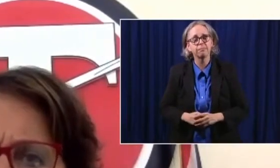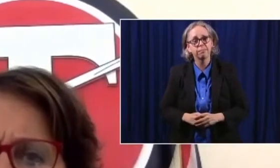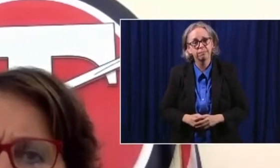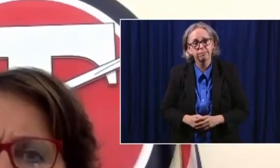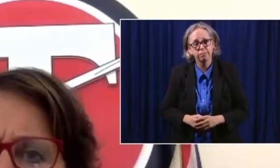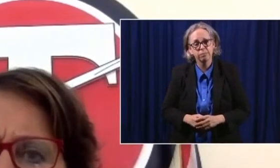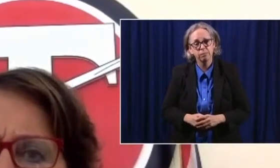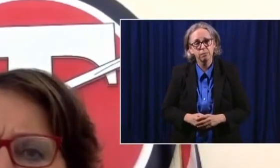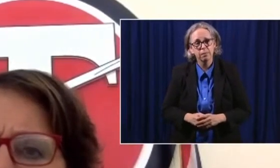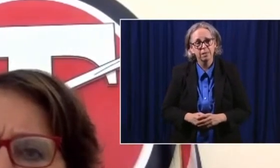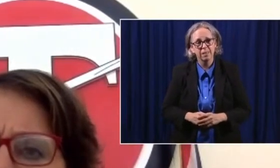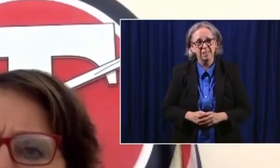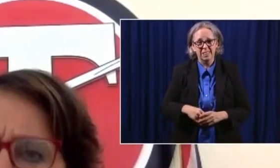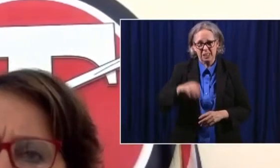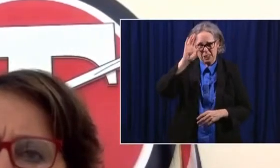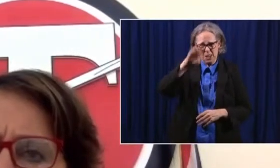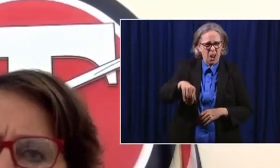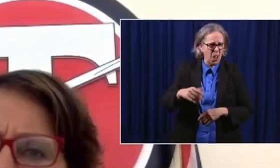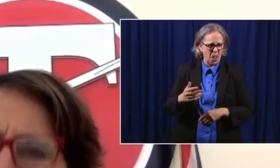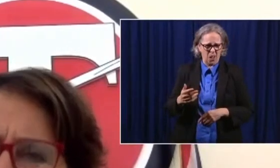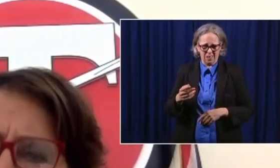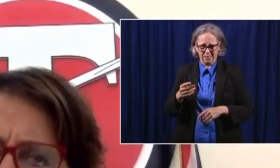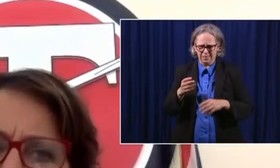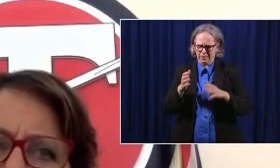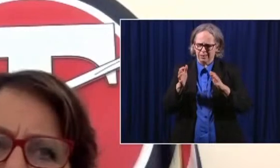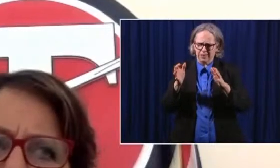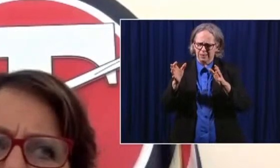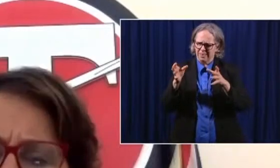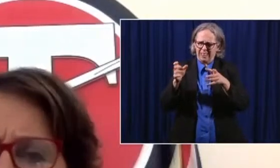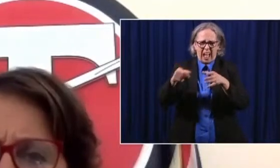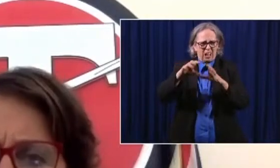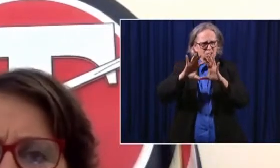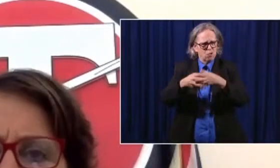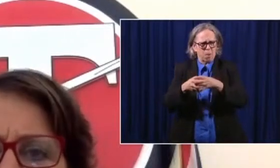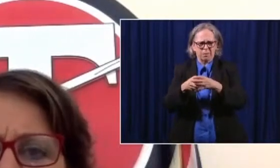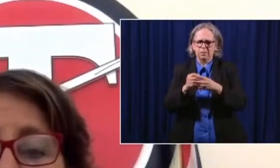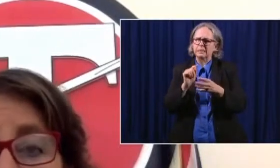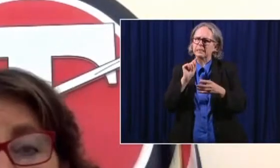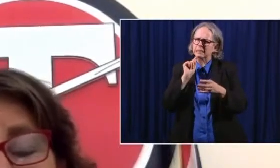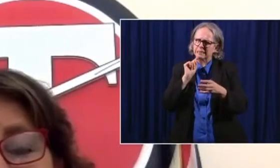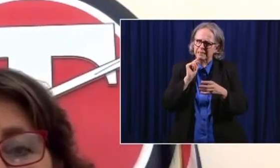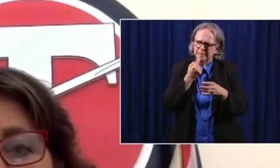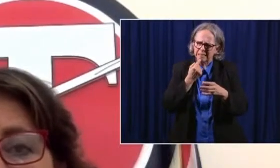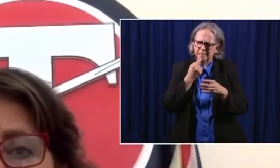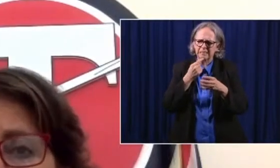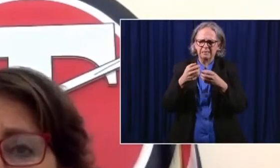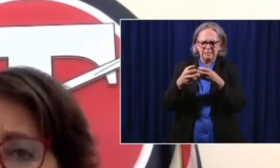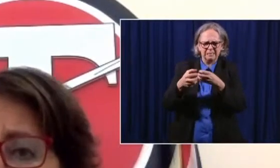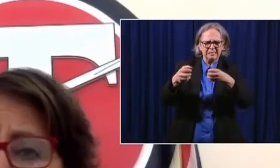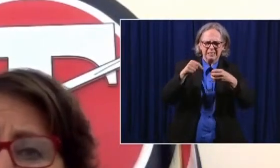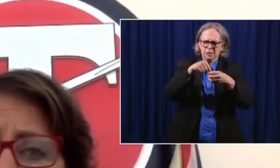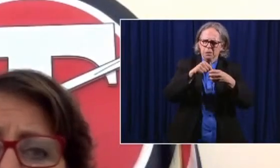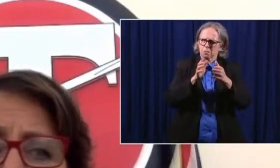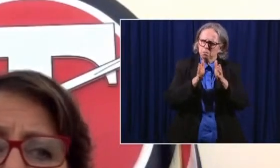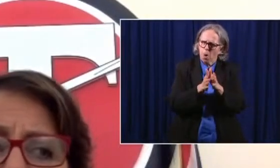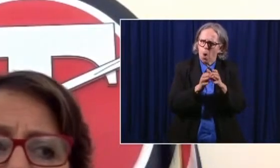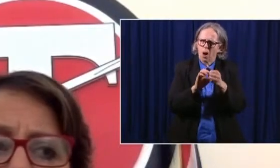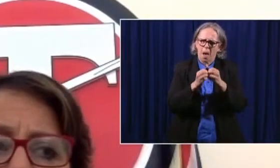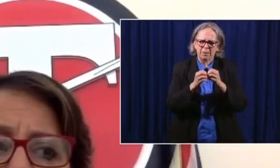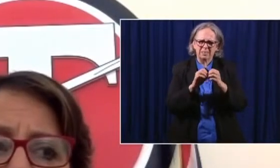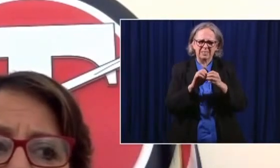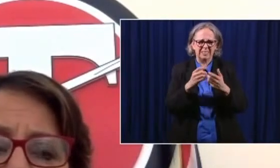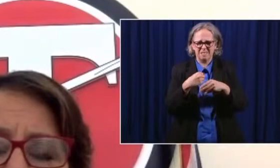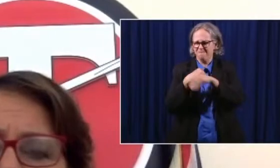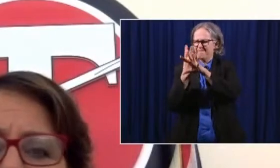going remote, we have a group of students with intense special needs that really remote learning is